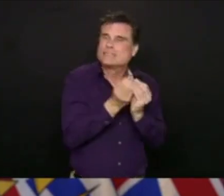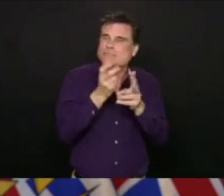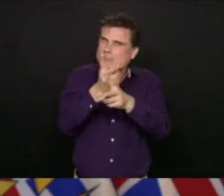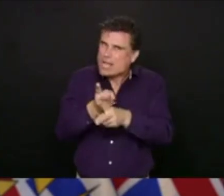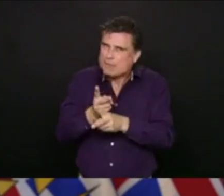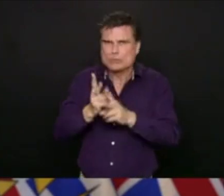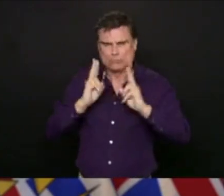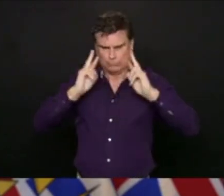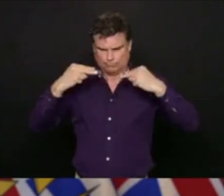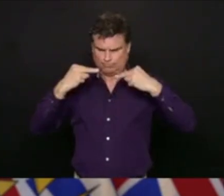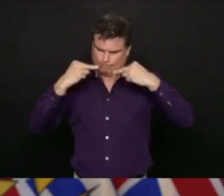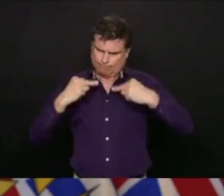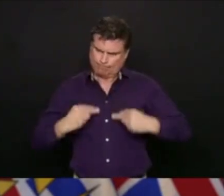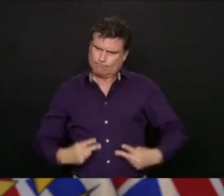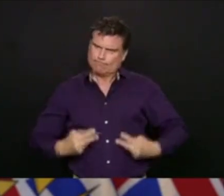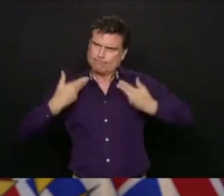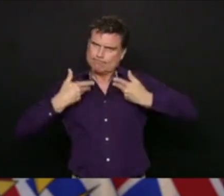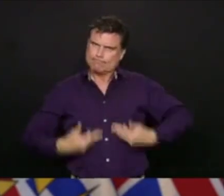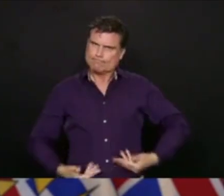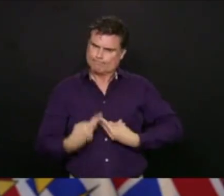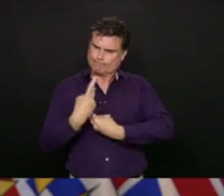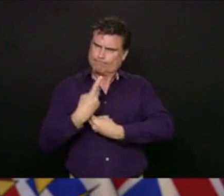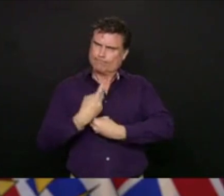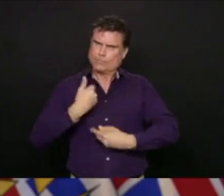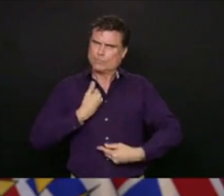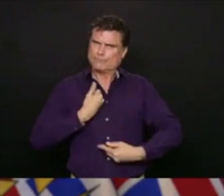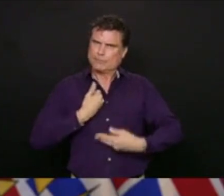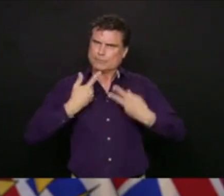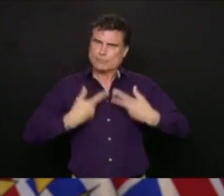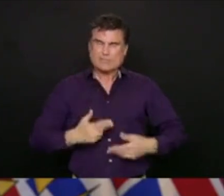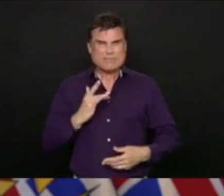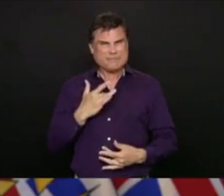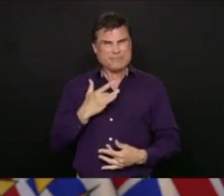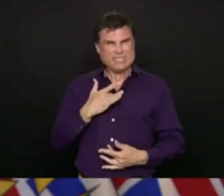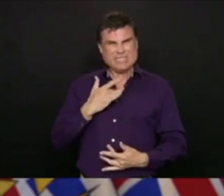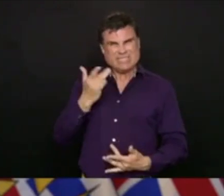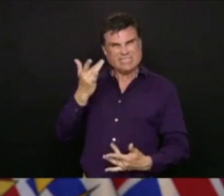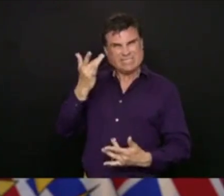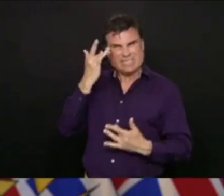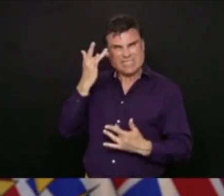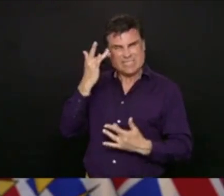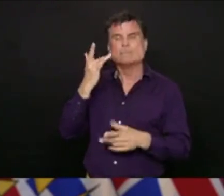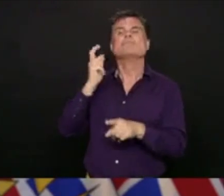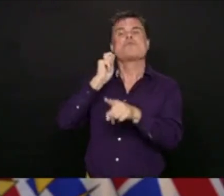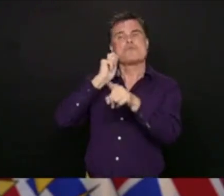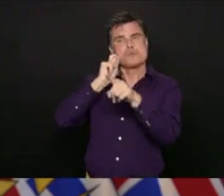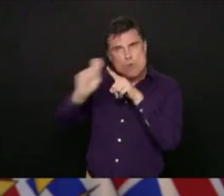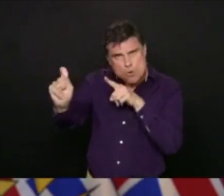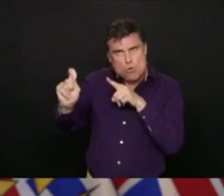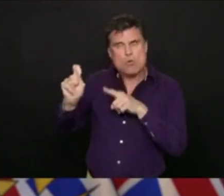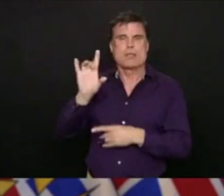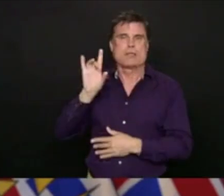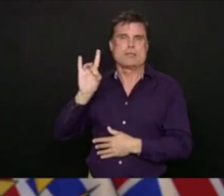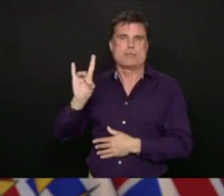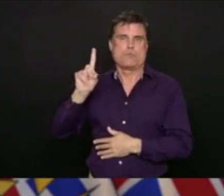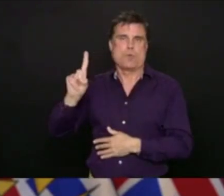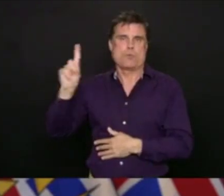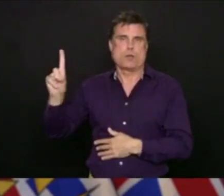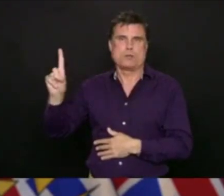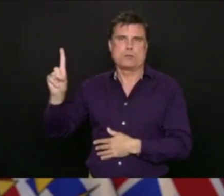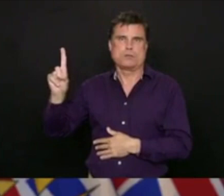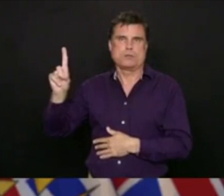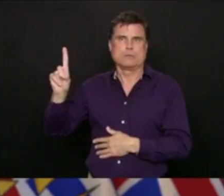to contact your healthcare provider, 811, and make sure that we can assess you for symptoms and whether you need to be